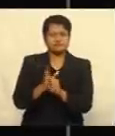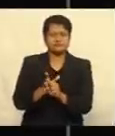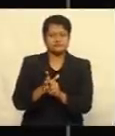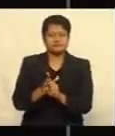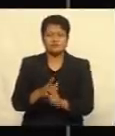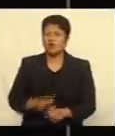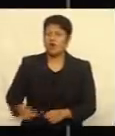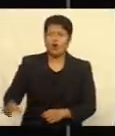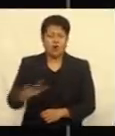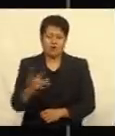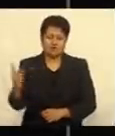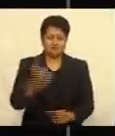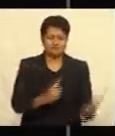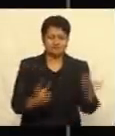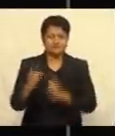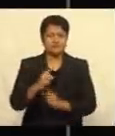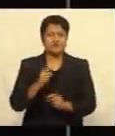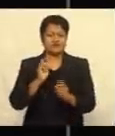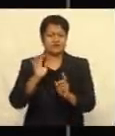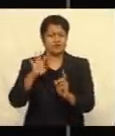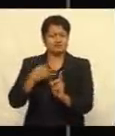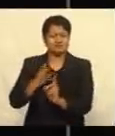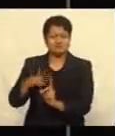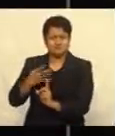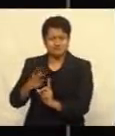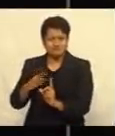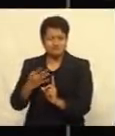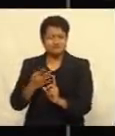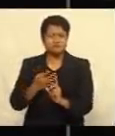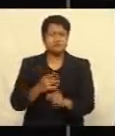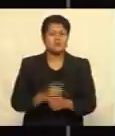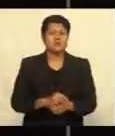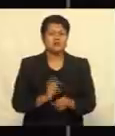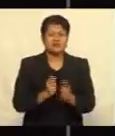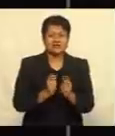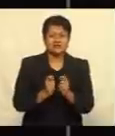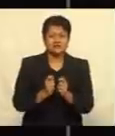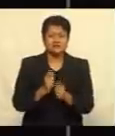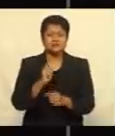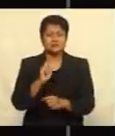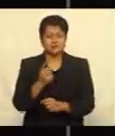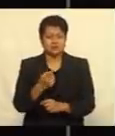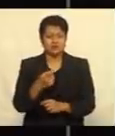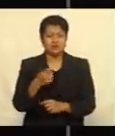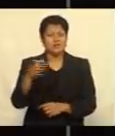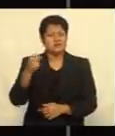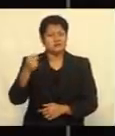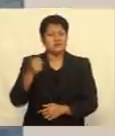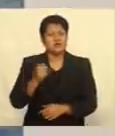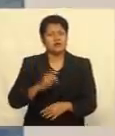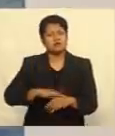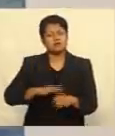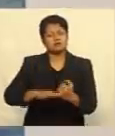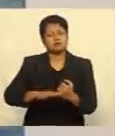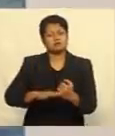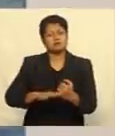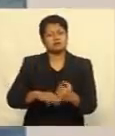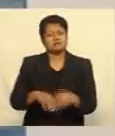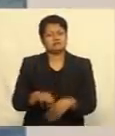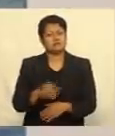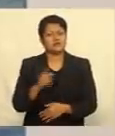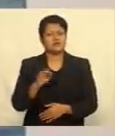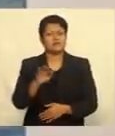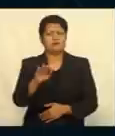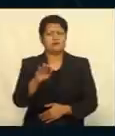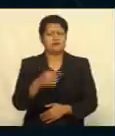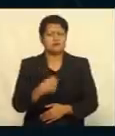for testing. Koroi Tandulala reports the individual has been suspended from duties until further notice. The Education Minister